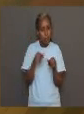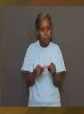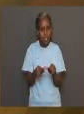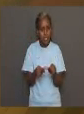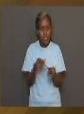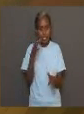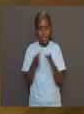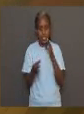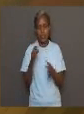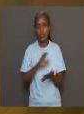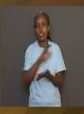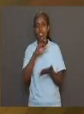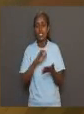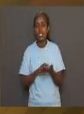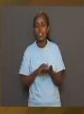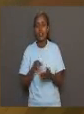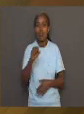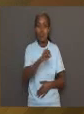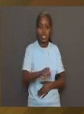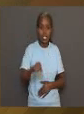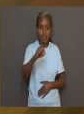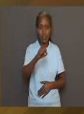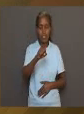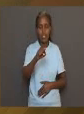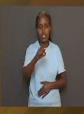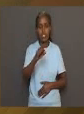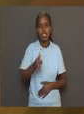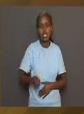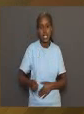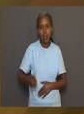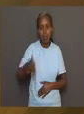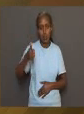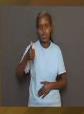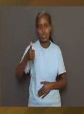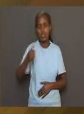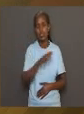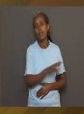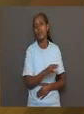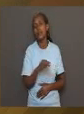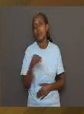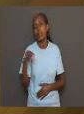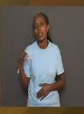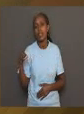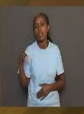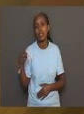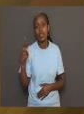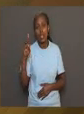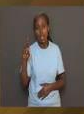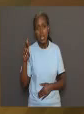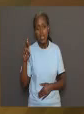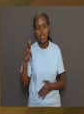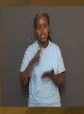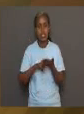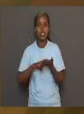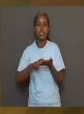Remember, if the center of a sphere is the origin and r